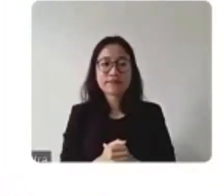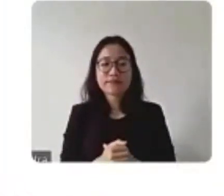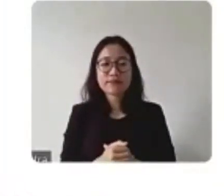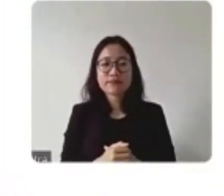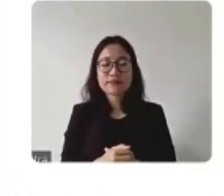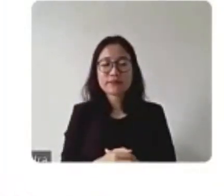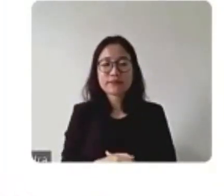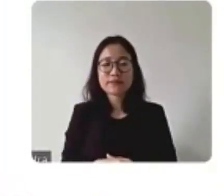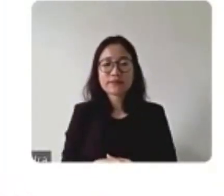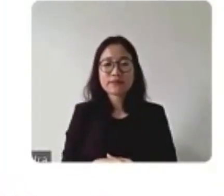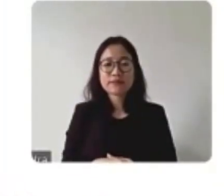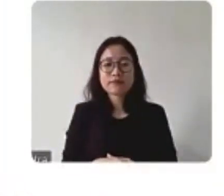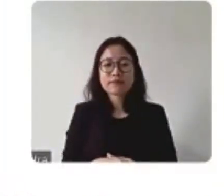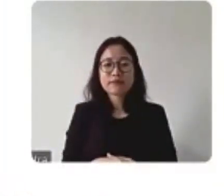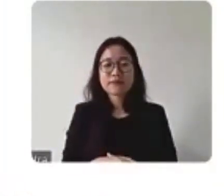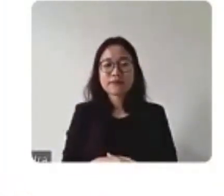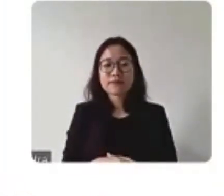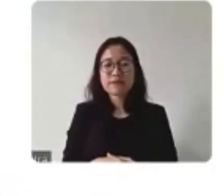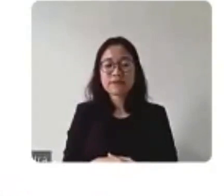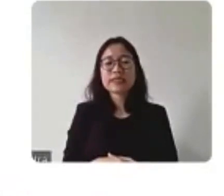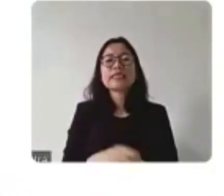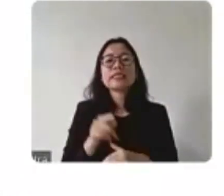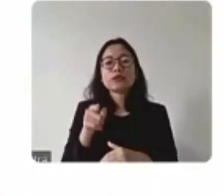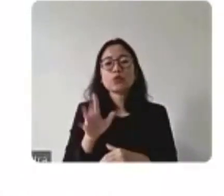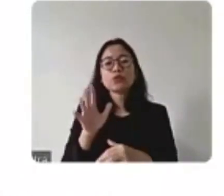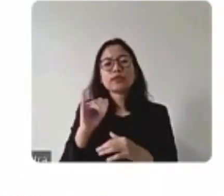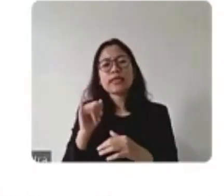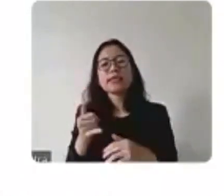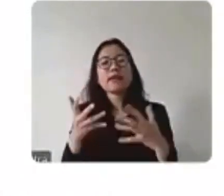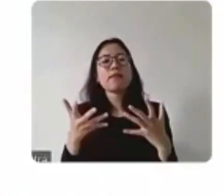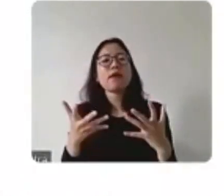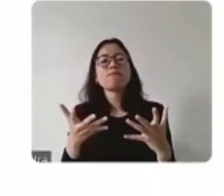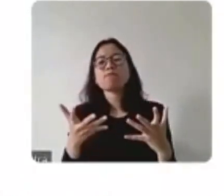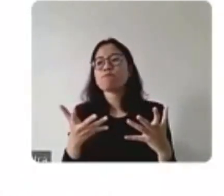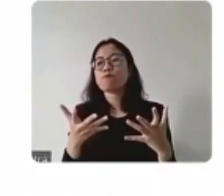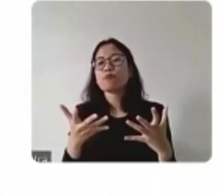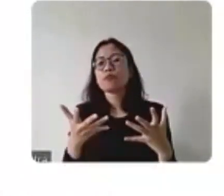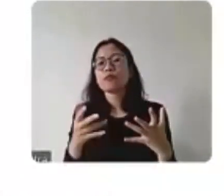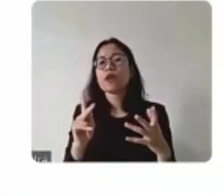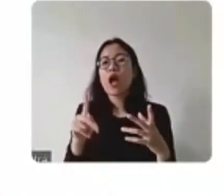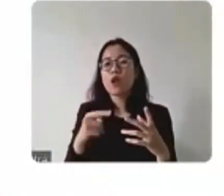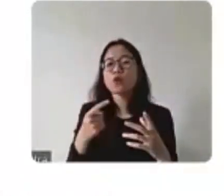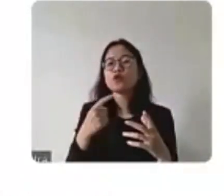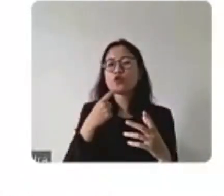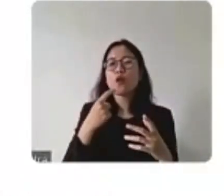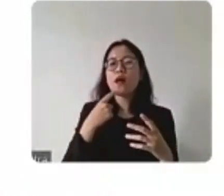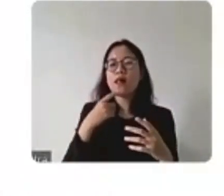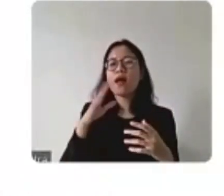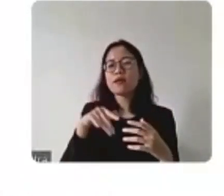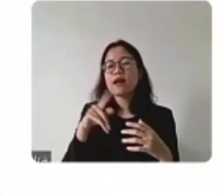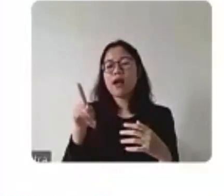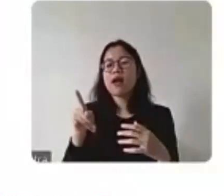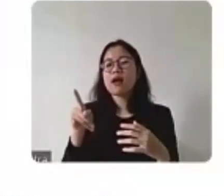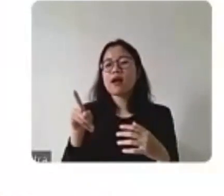I think that related to my discipline is about the result of the